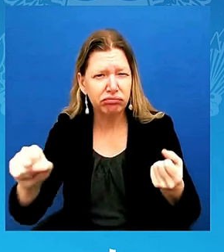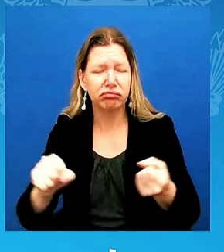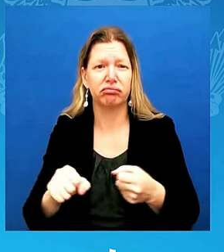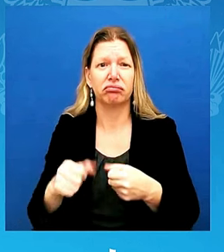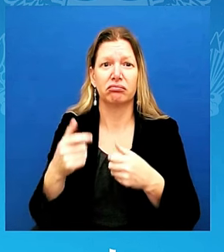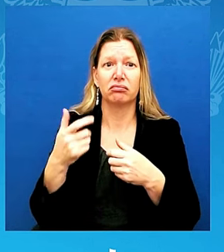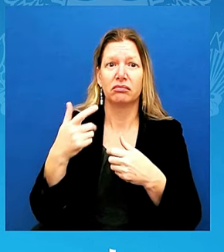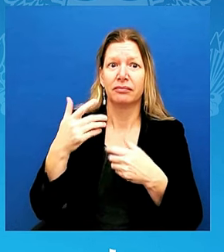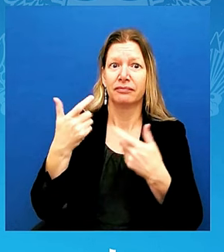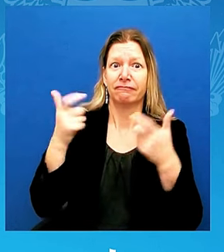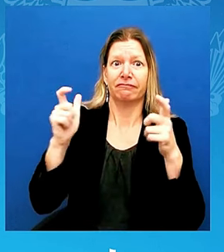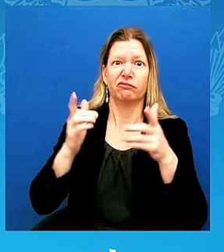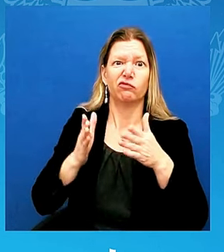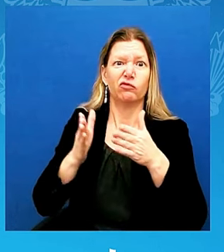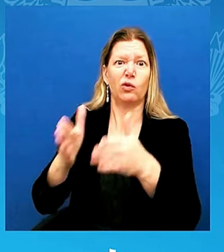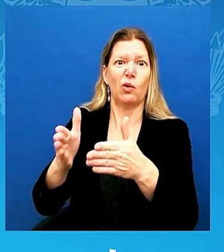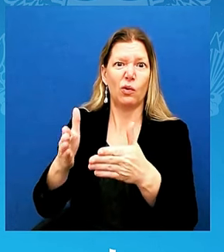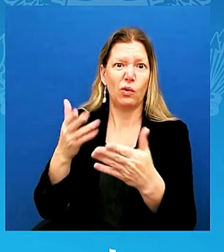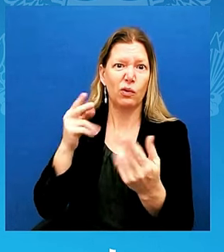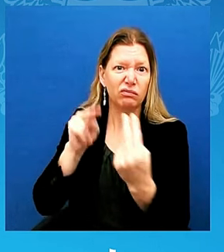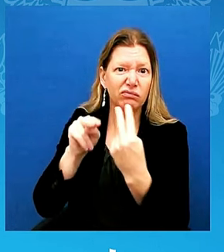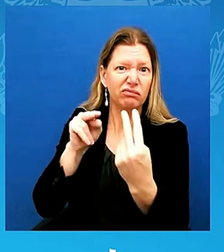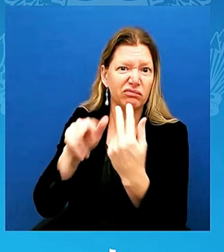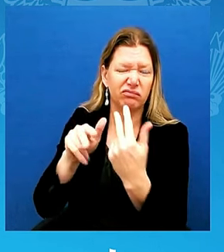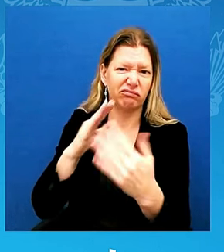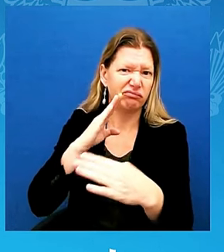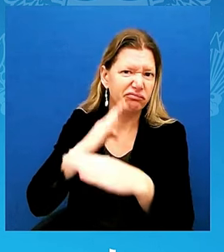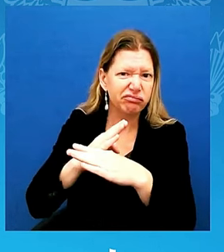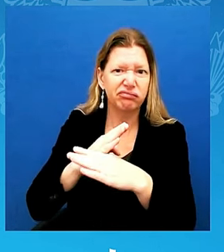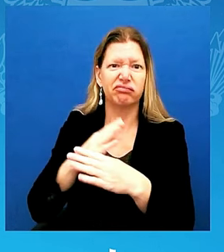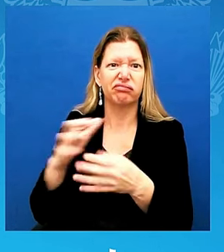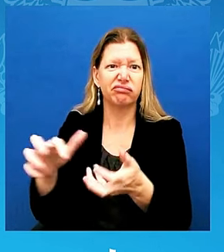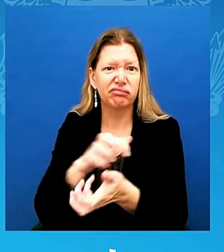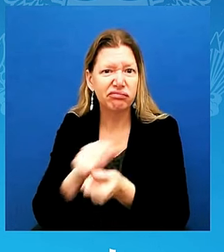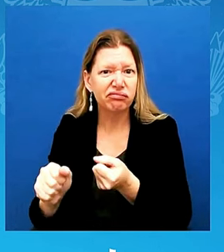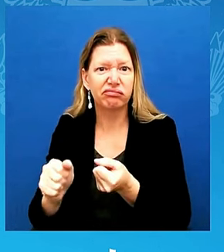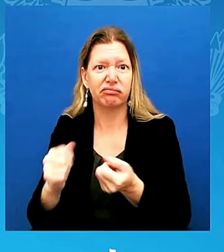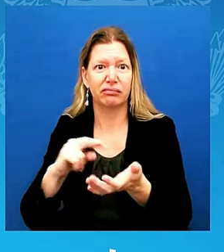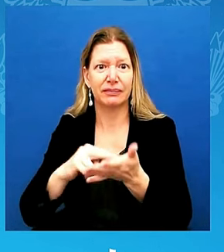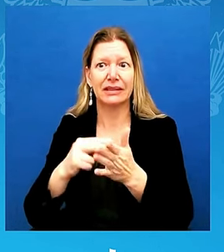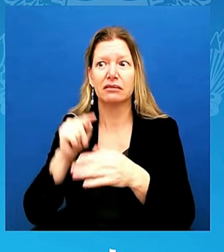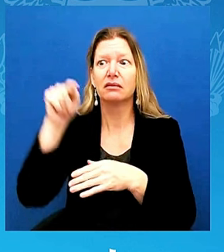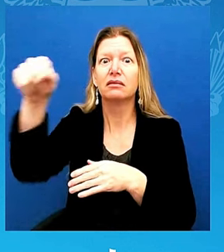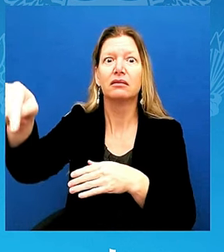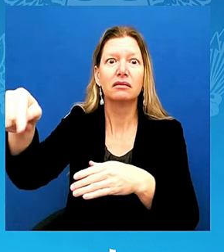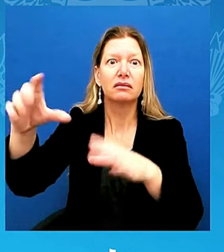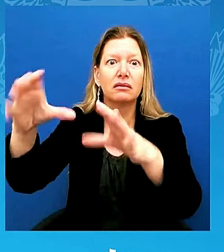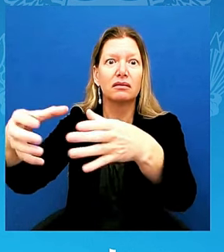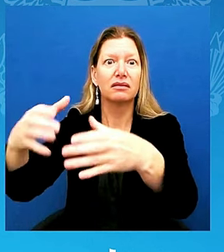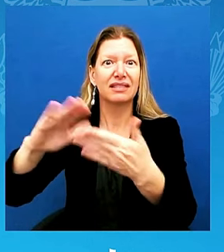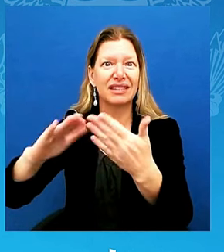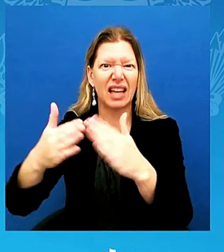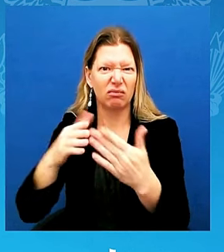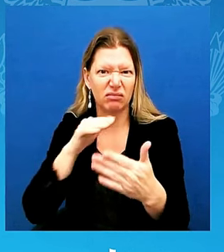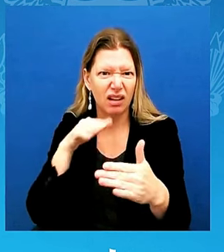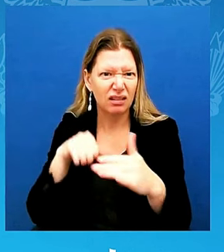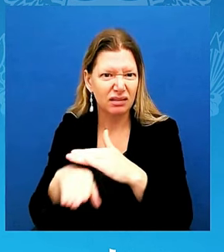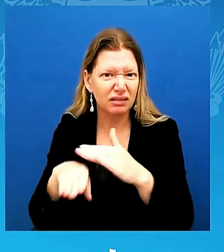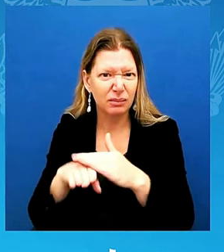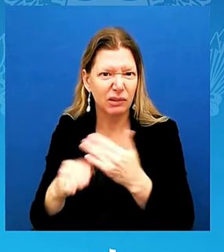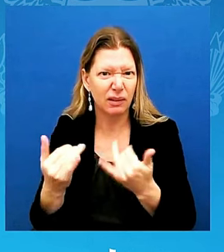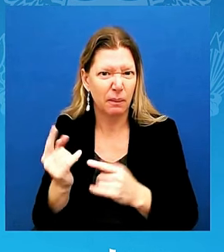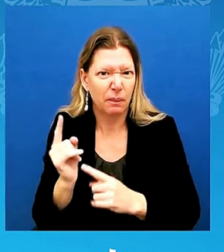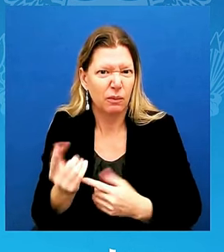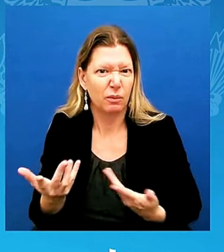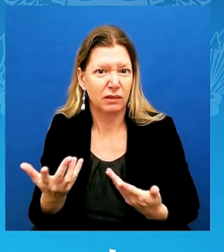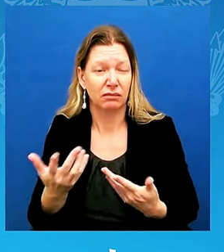towns inaccessible at this very moment. Already, nearly 100 people have been confirmed dead, and